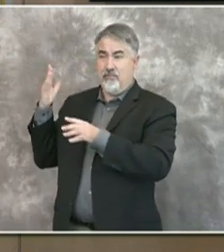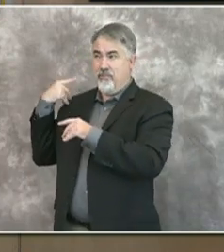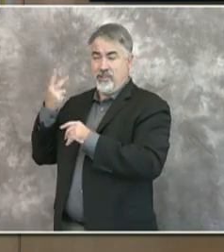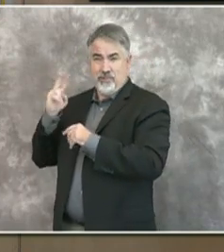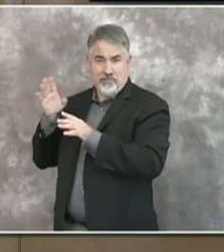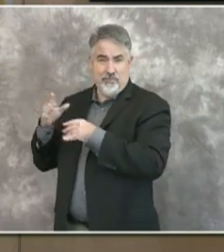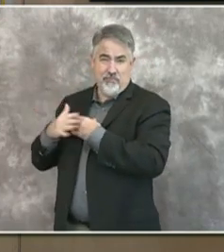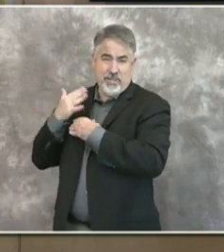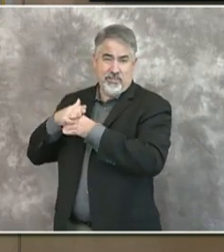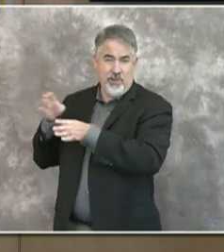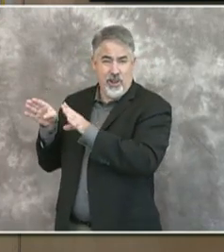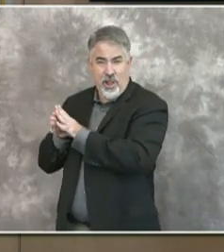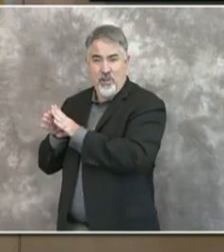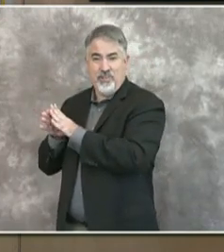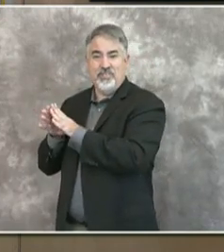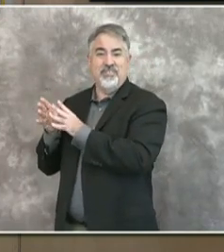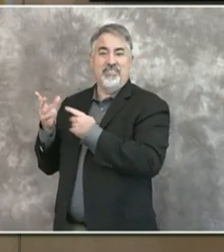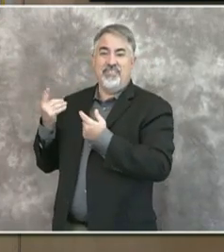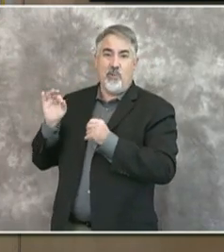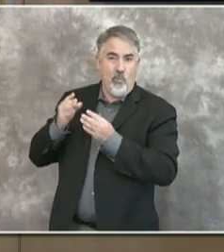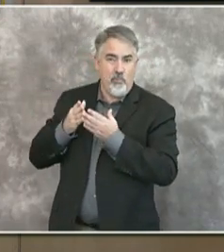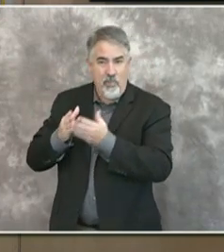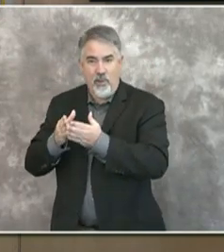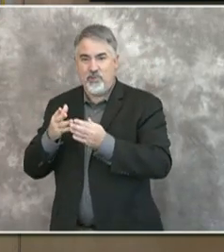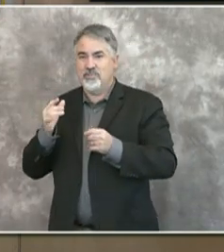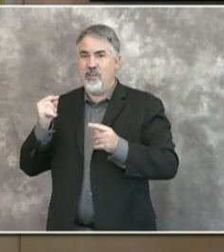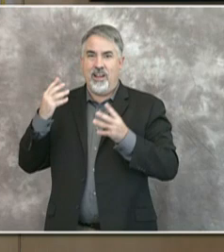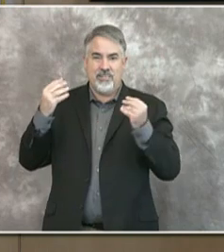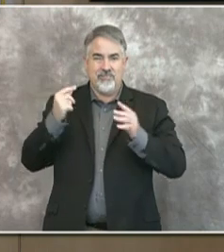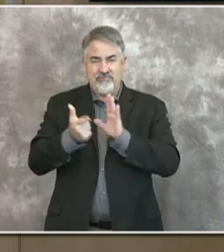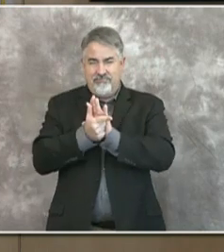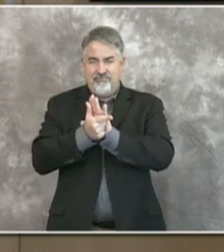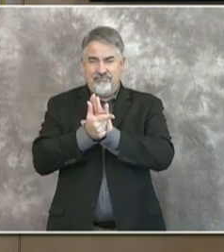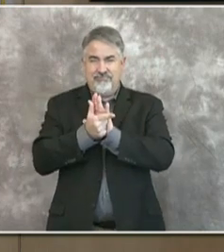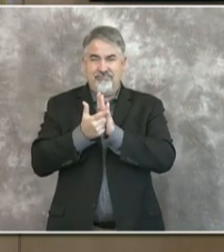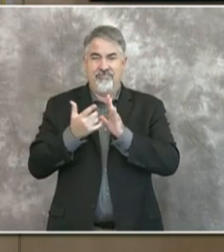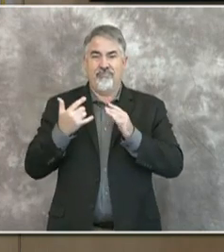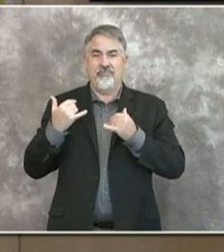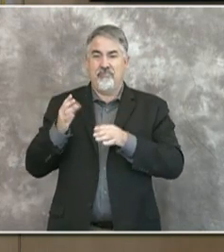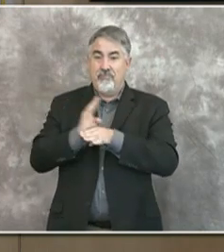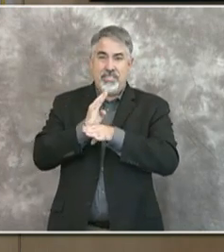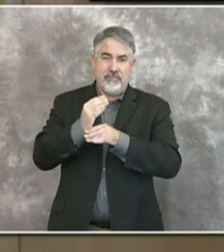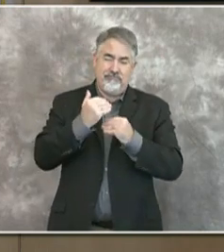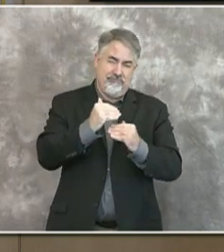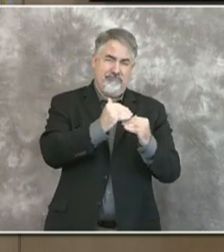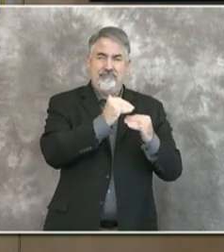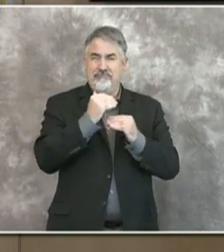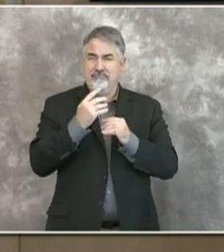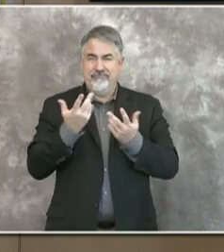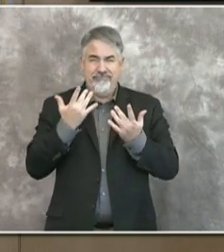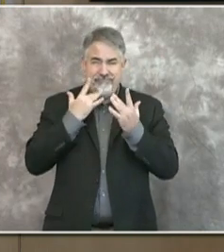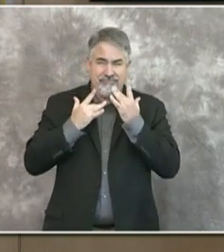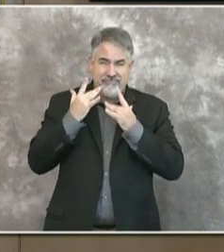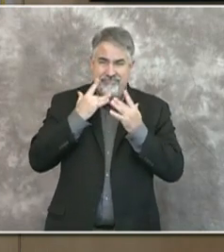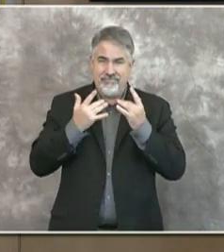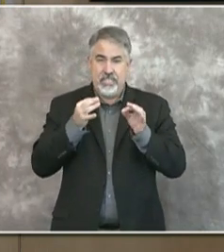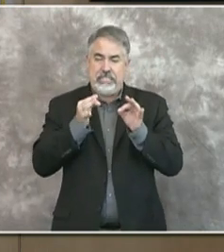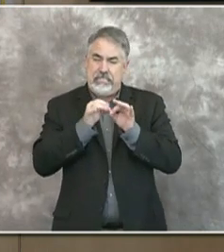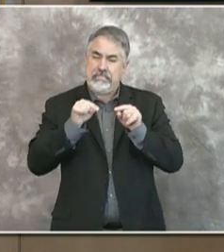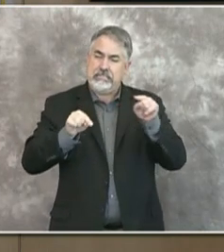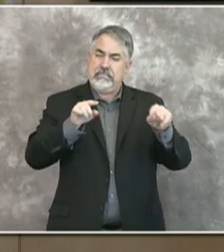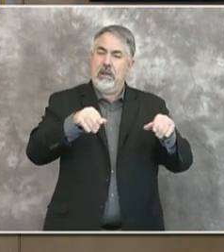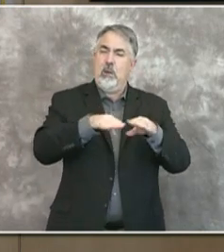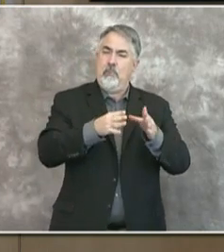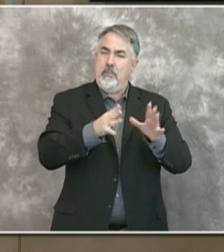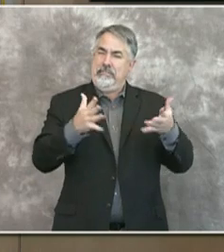incredibly limited, there was no boating or outdoor recreation, and business was limited exclusively to essential services that have been open for